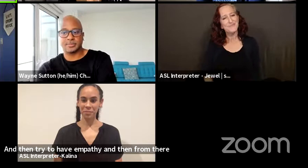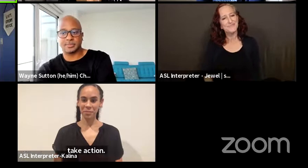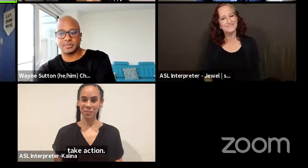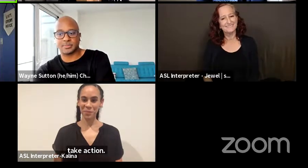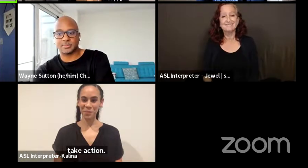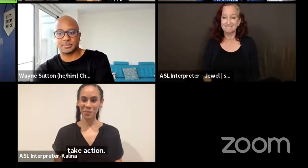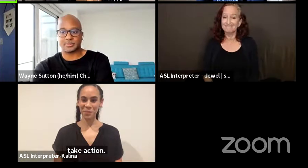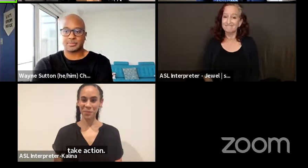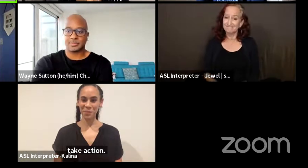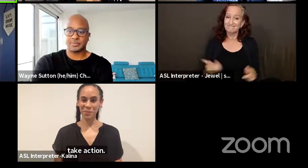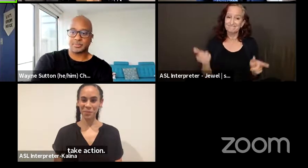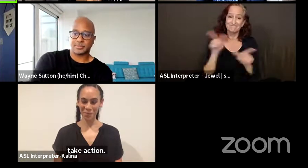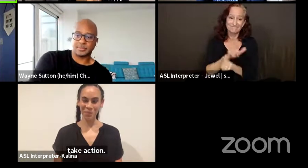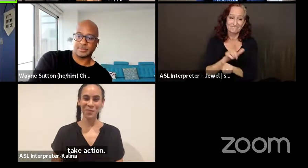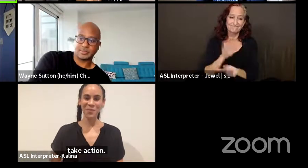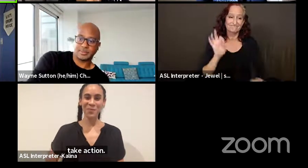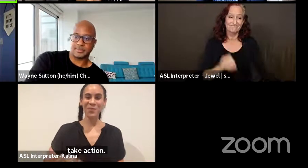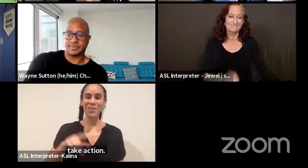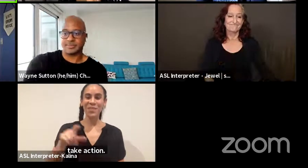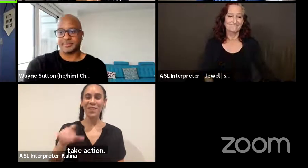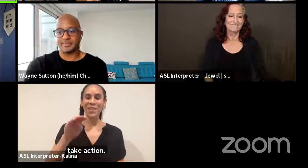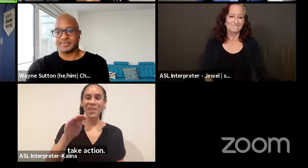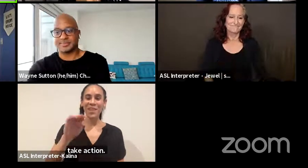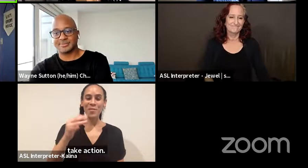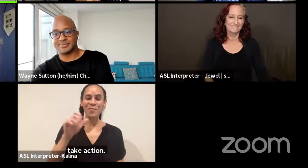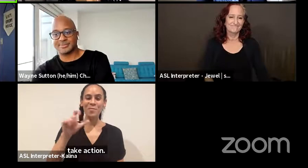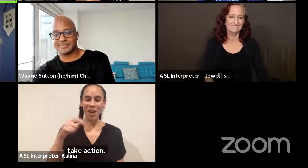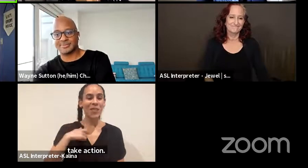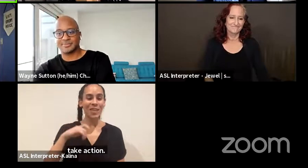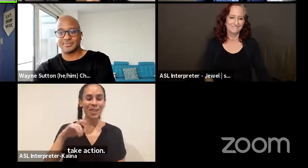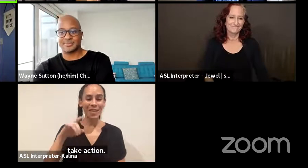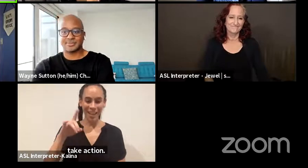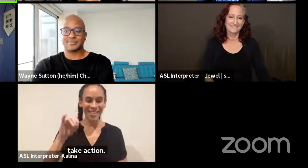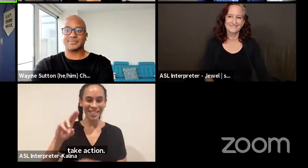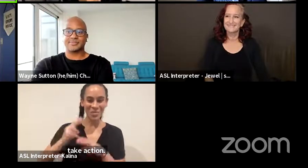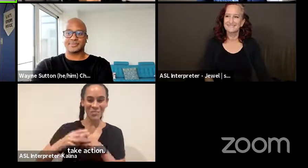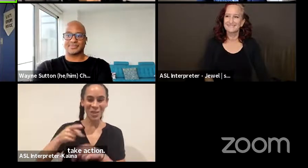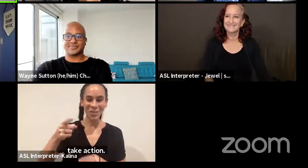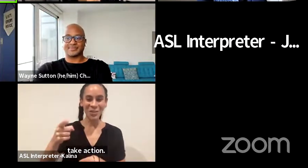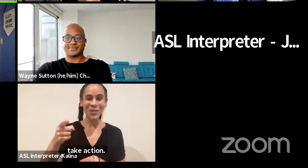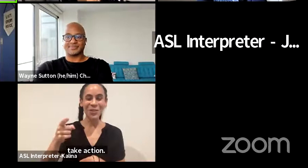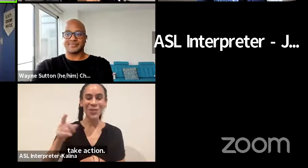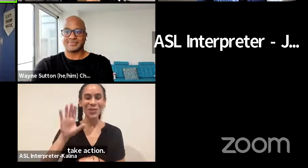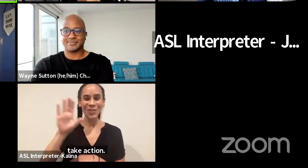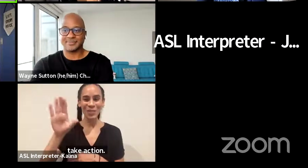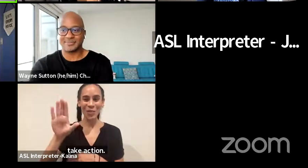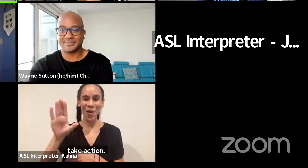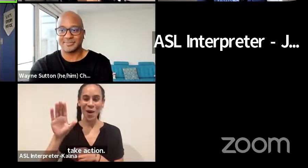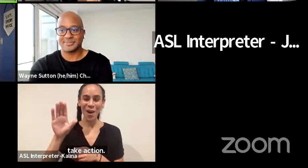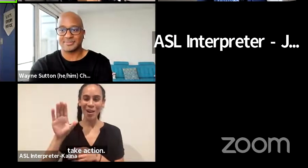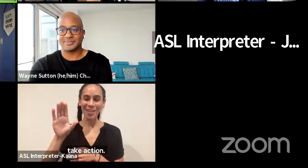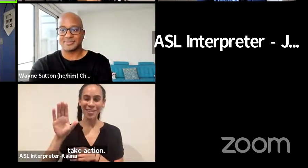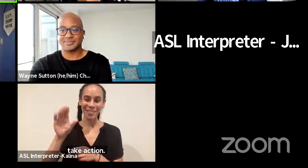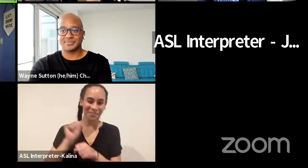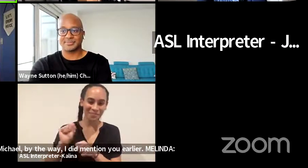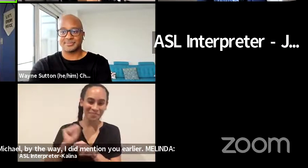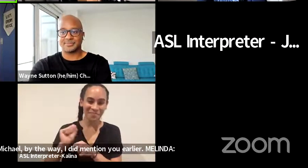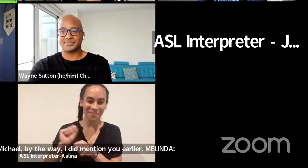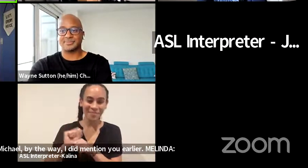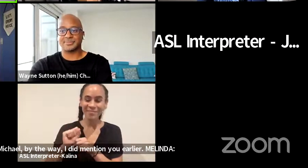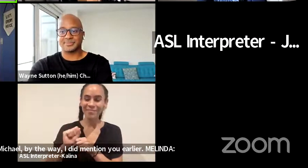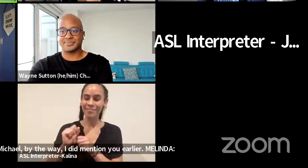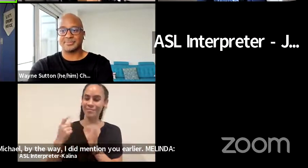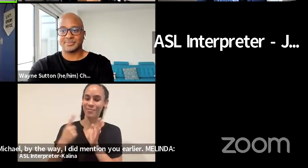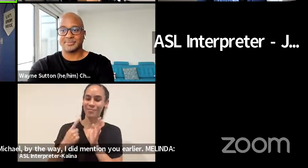And Michael and Michael, by the way, I did mention you earlier and your work on what I've learned from you around